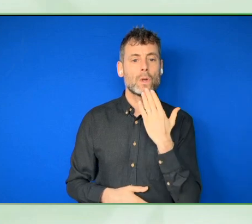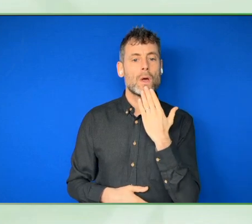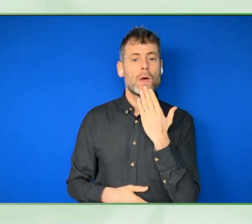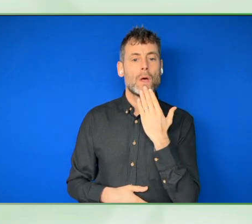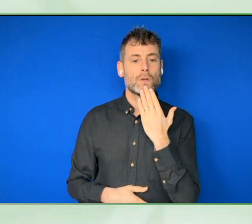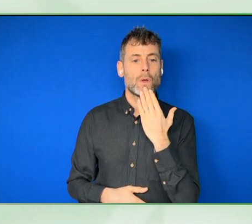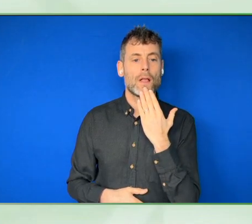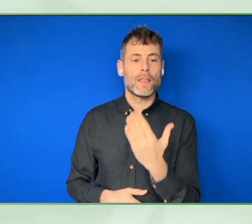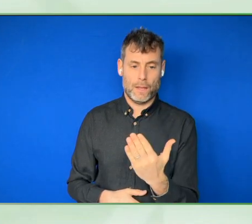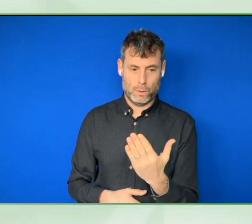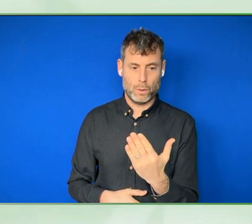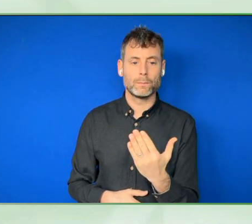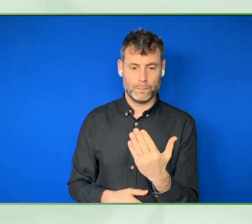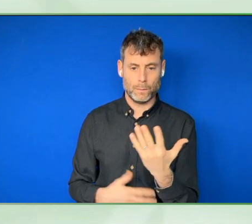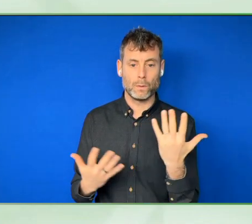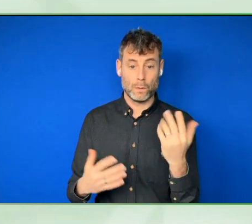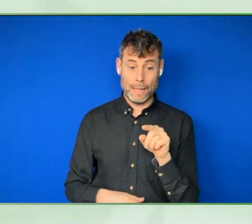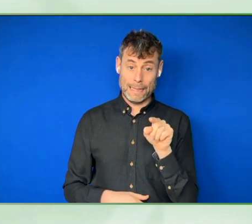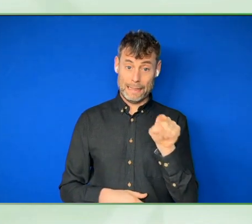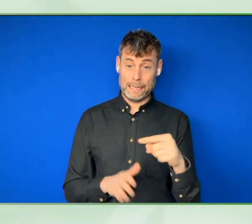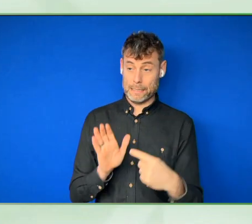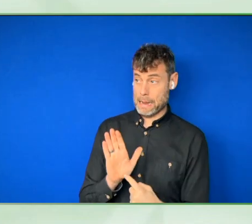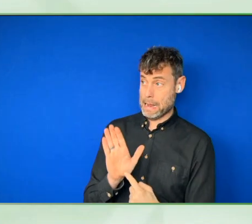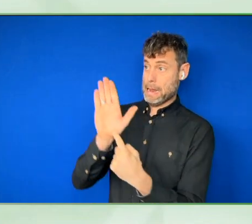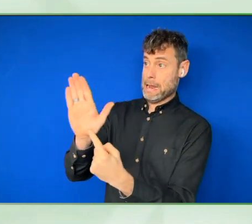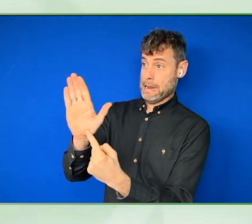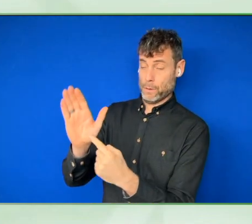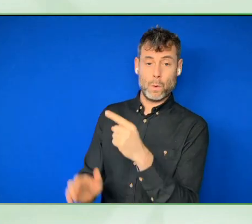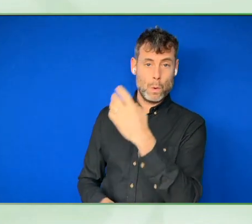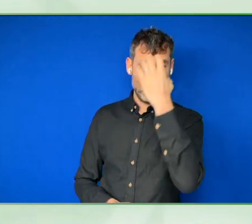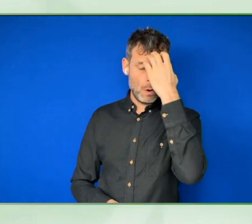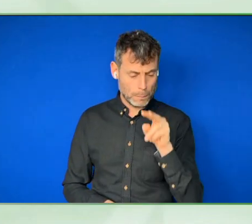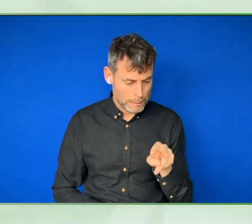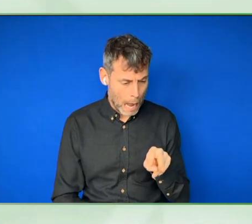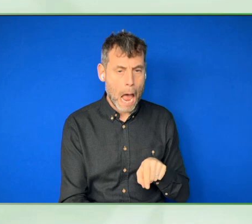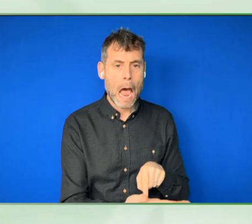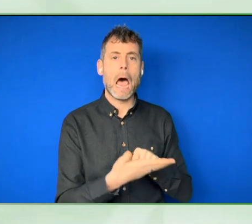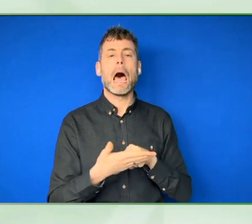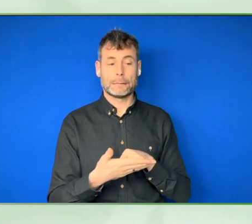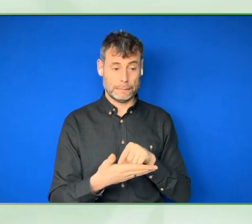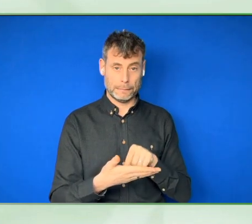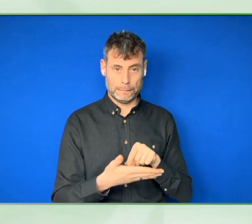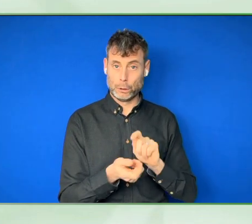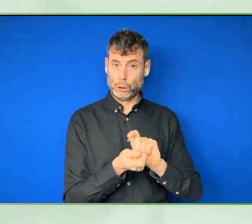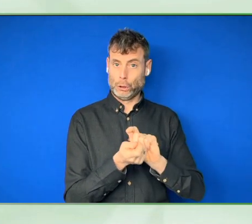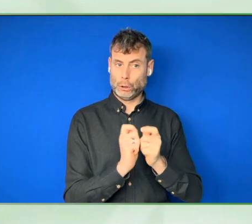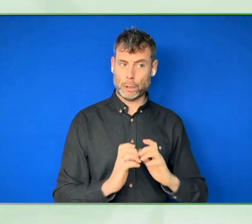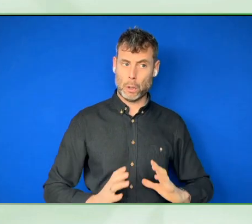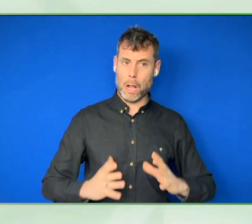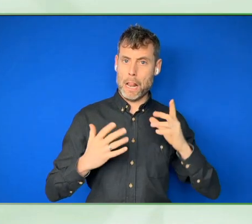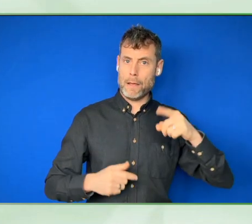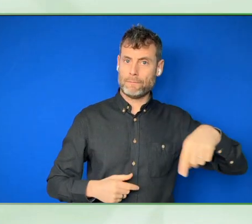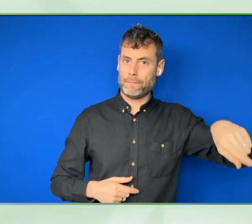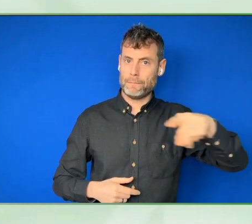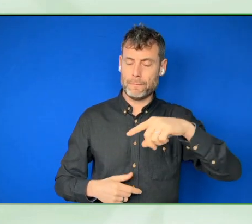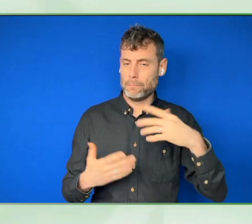governments and in other countries, this is the real change that happens to lives, and also economically, or whatever